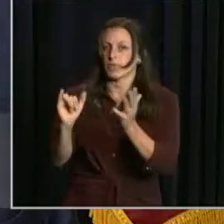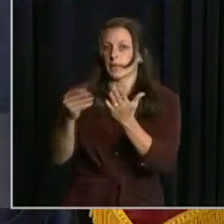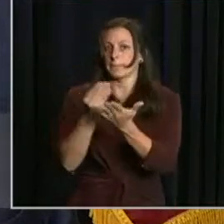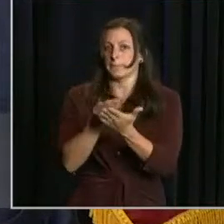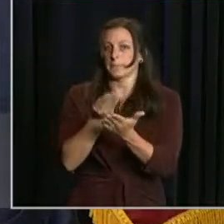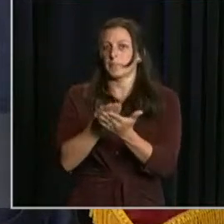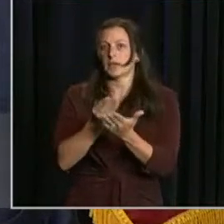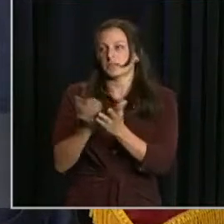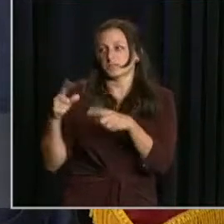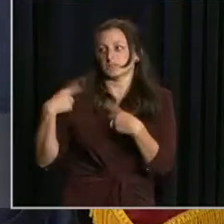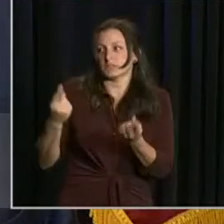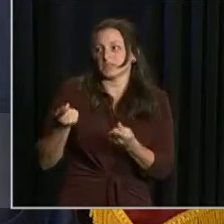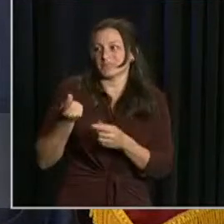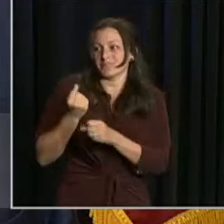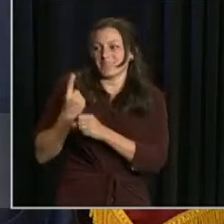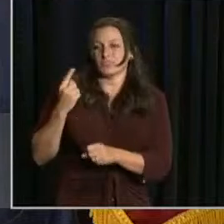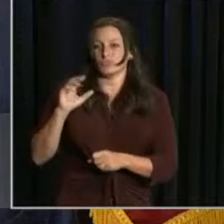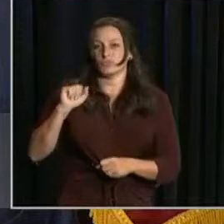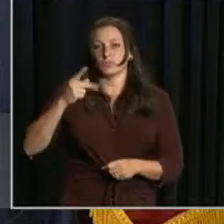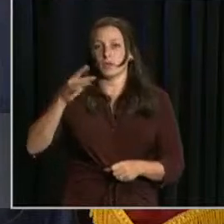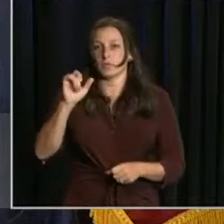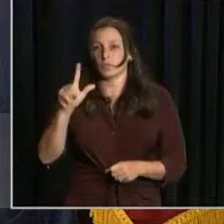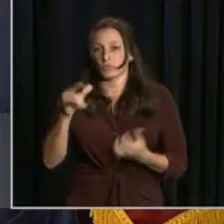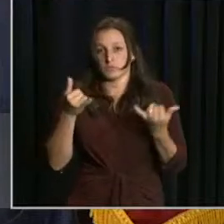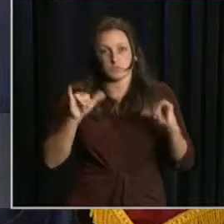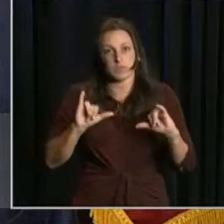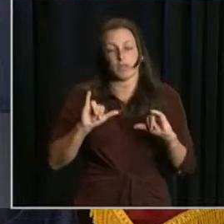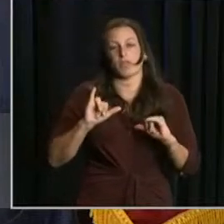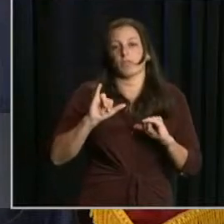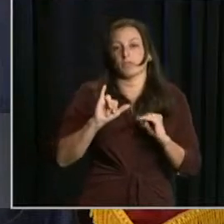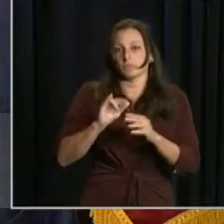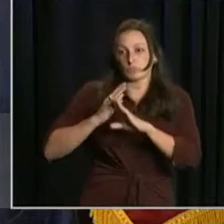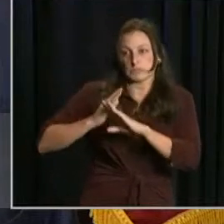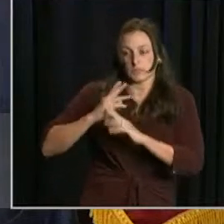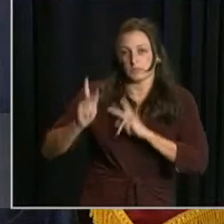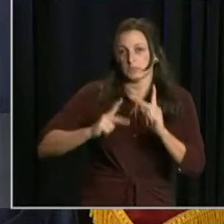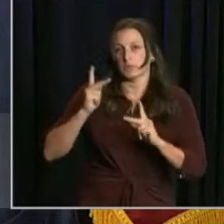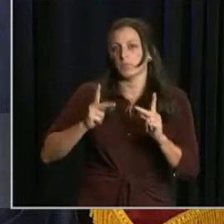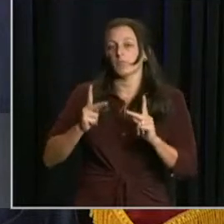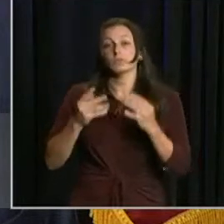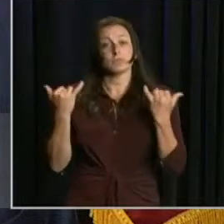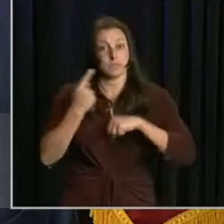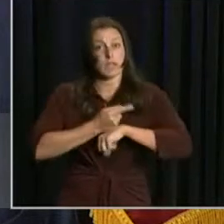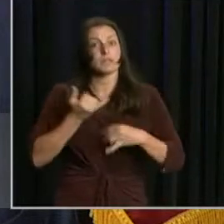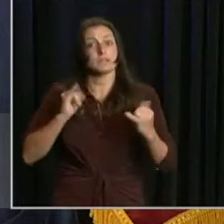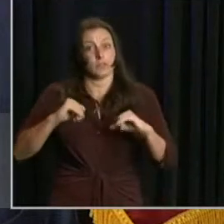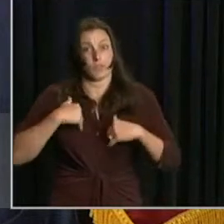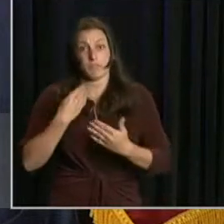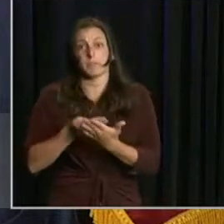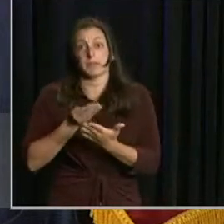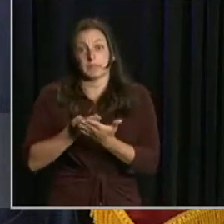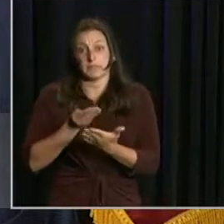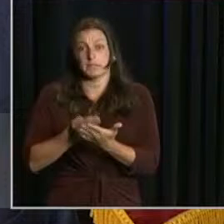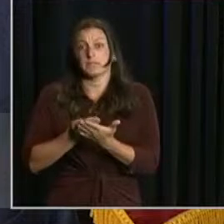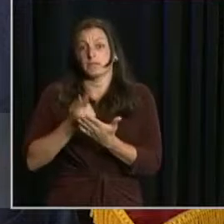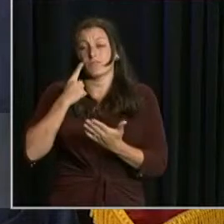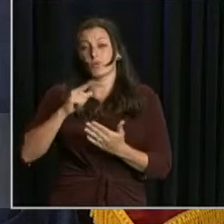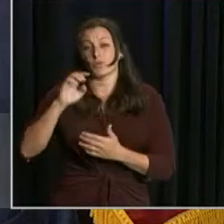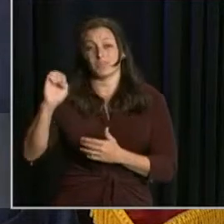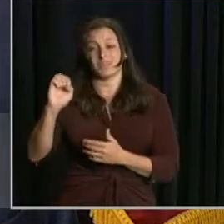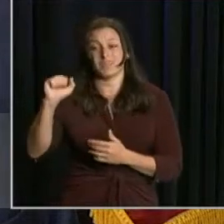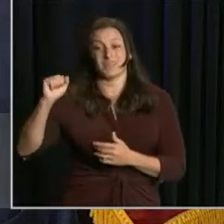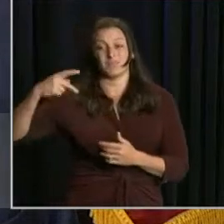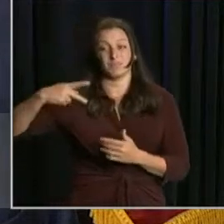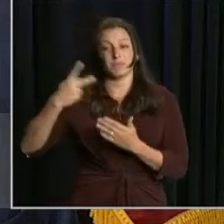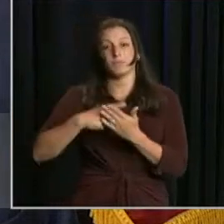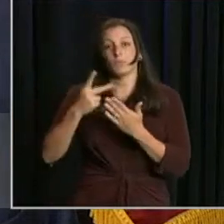since last April. But as of today, we have funds in that Emergency Housing Assistance Program